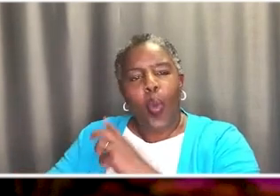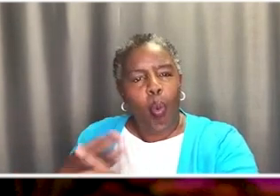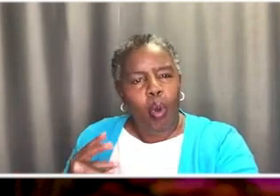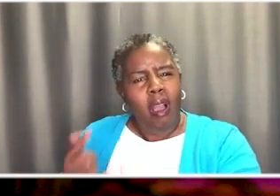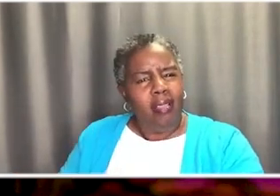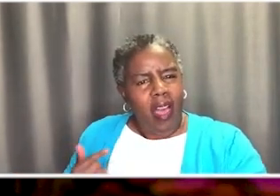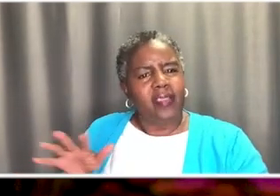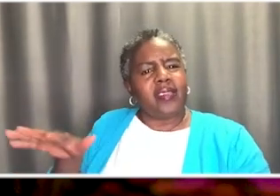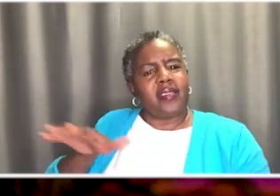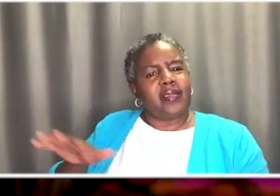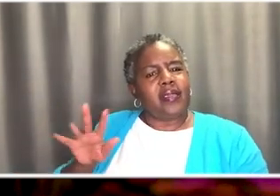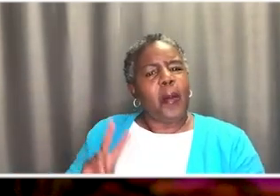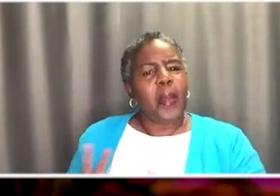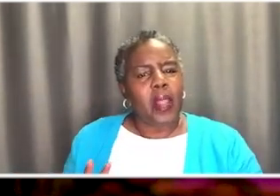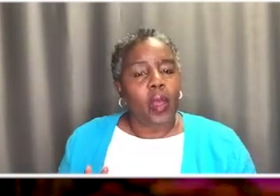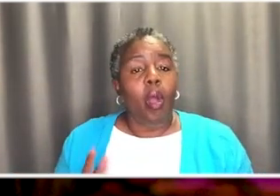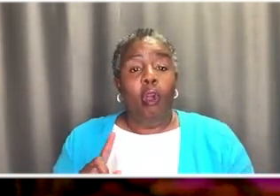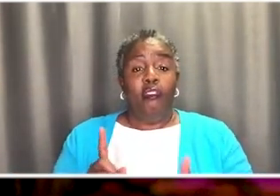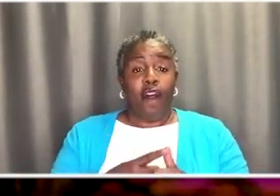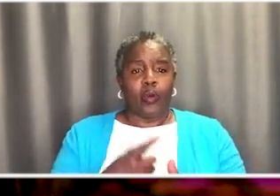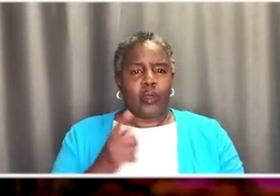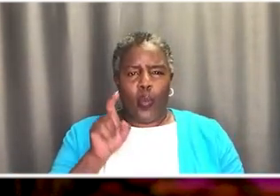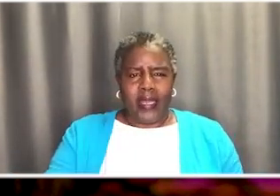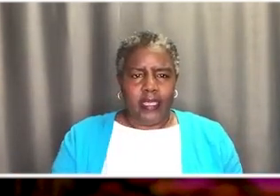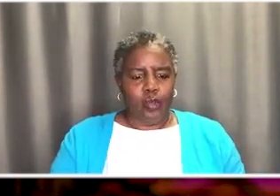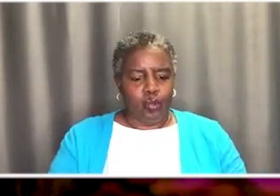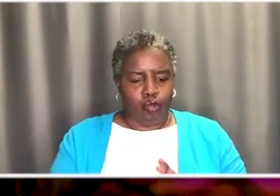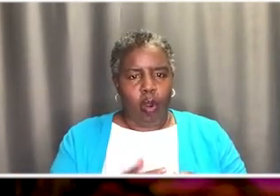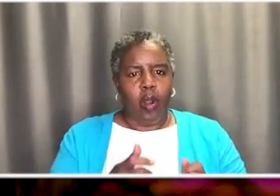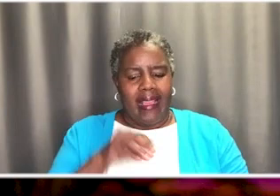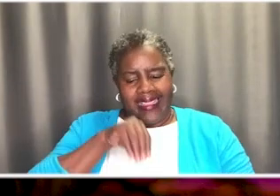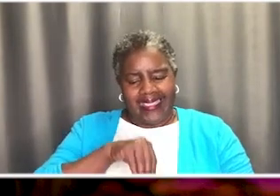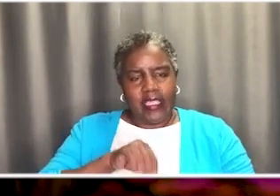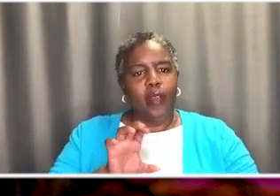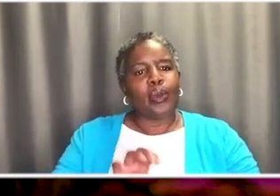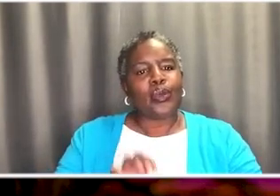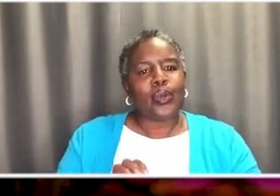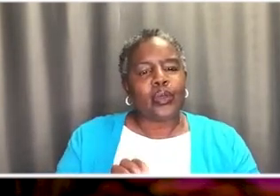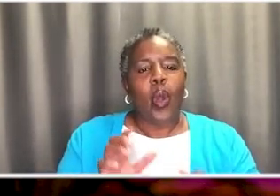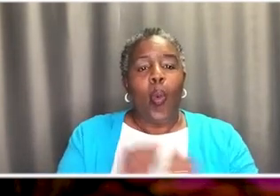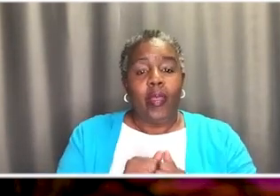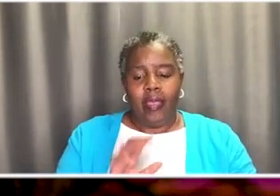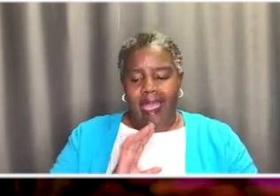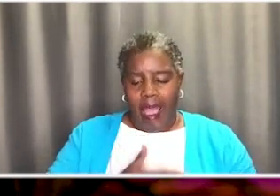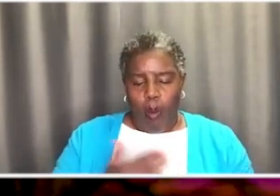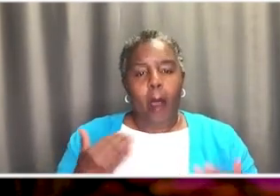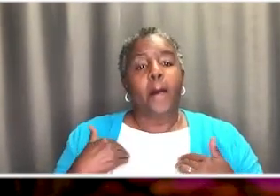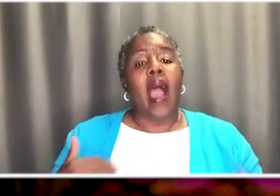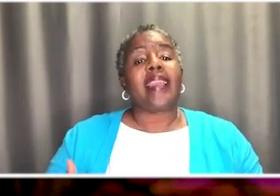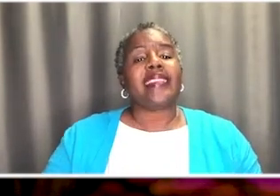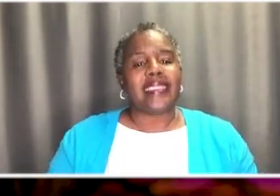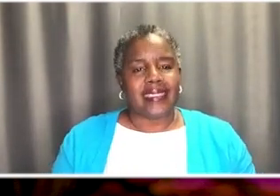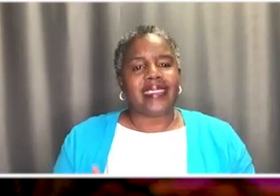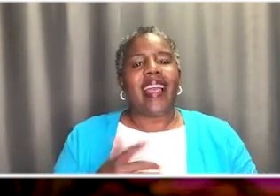lives of people, we first have to start with our church and our bodies, which is